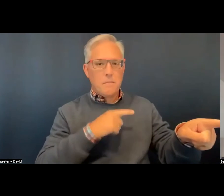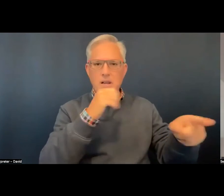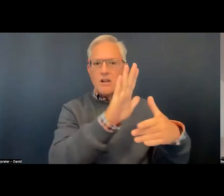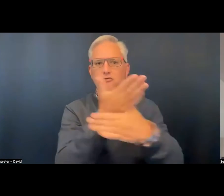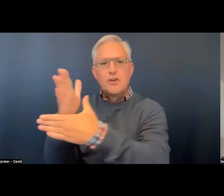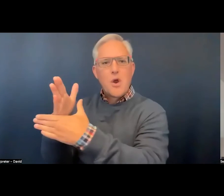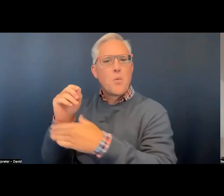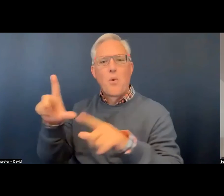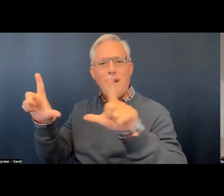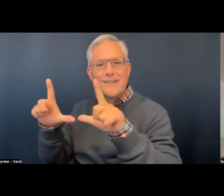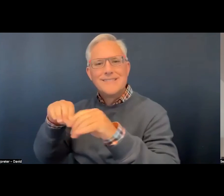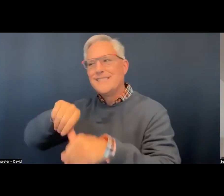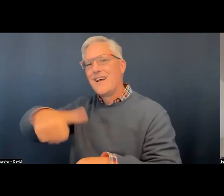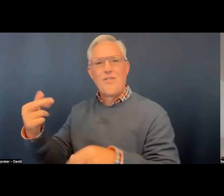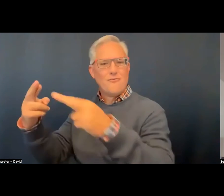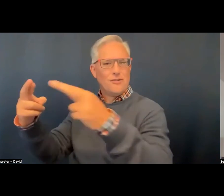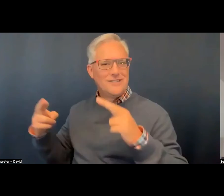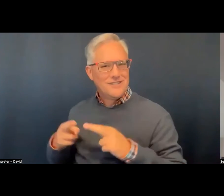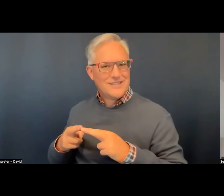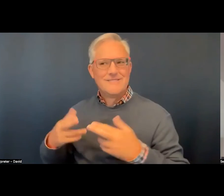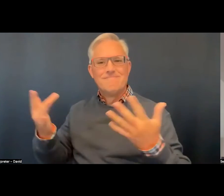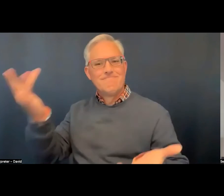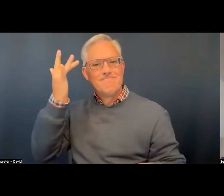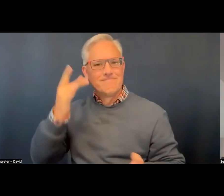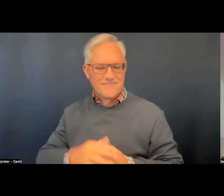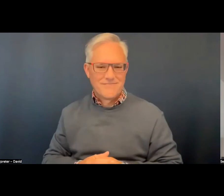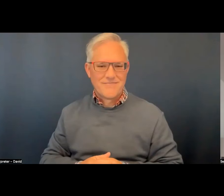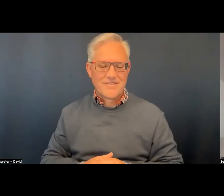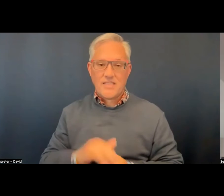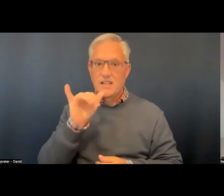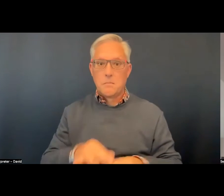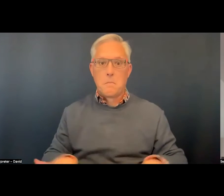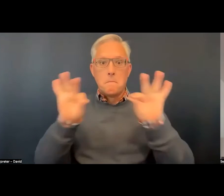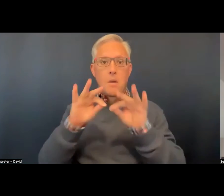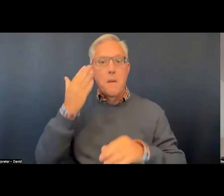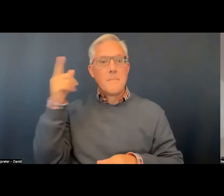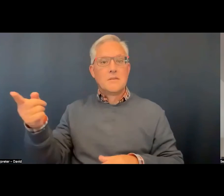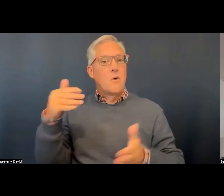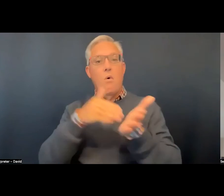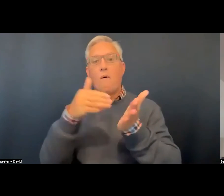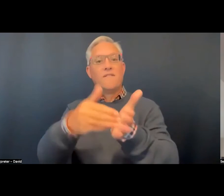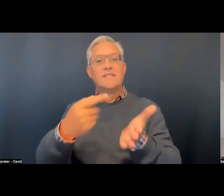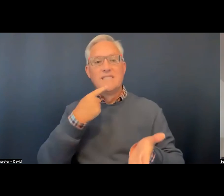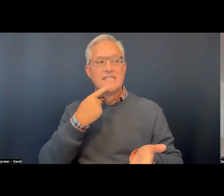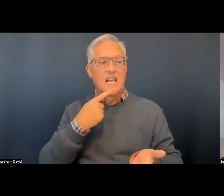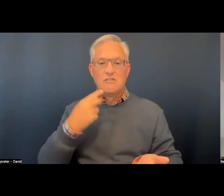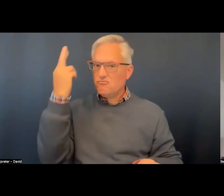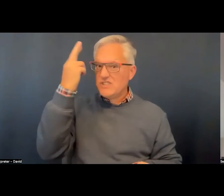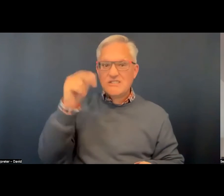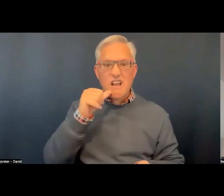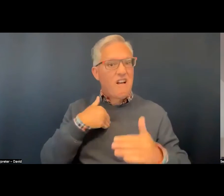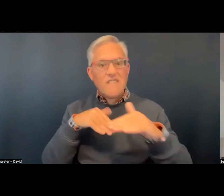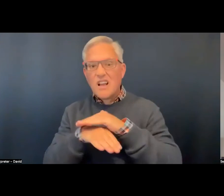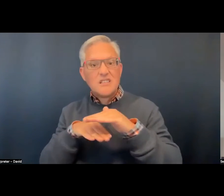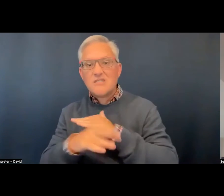when a film was released in another territory. Particularly relevant because the excuse for lack of access materials and distribution